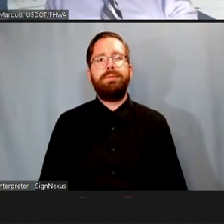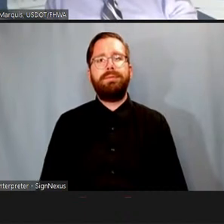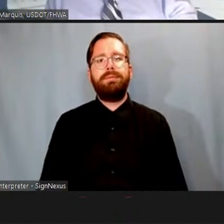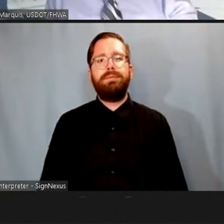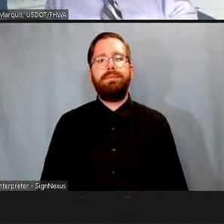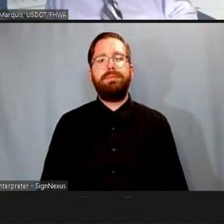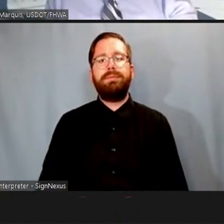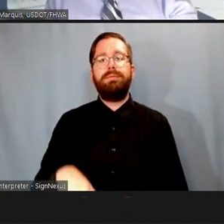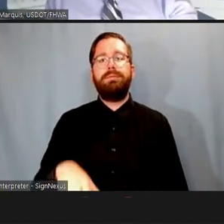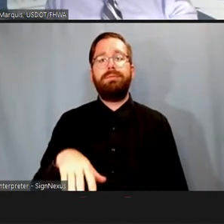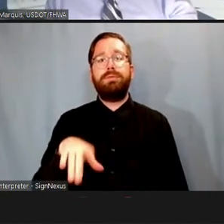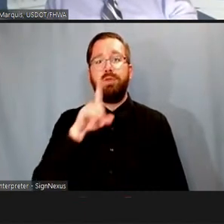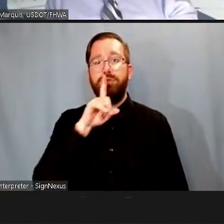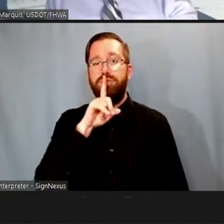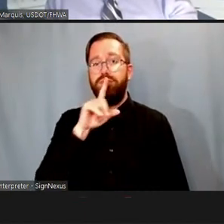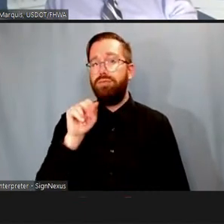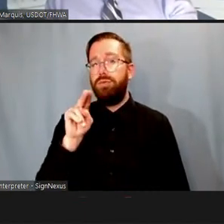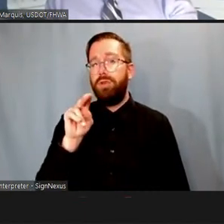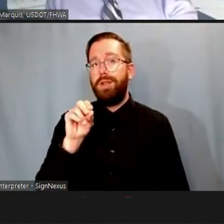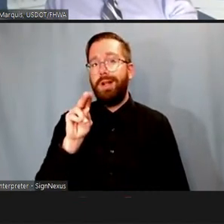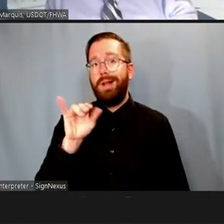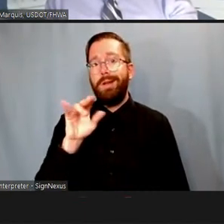anonymous kareem